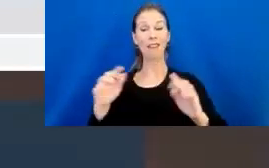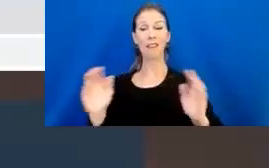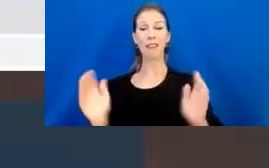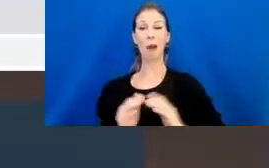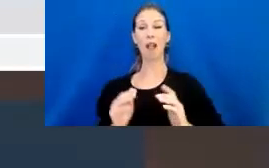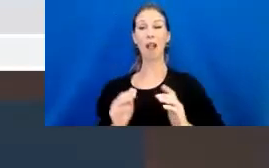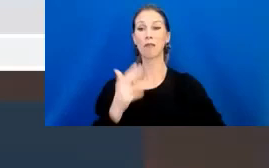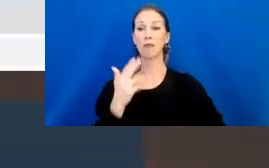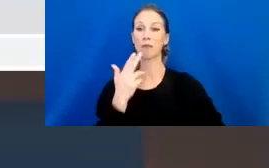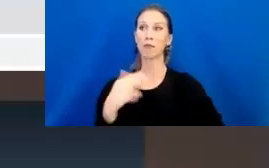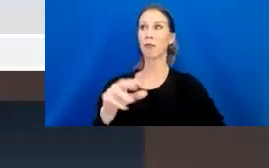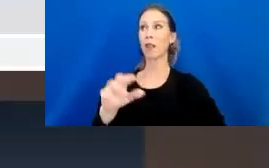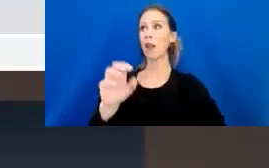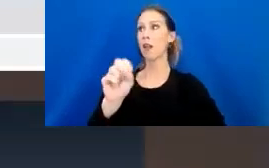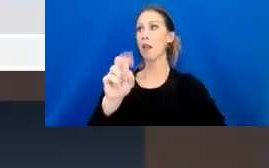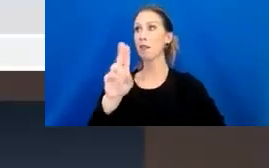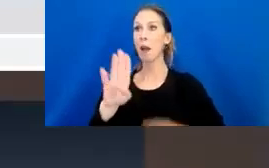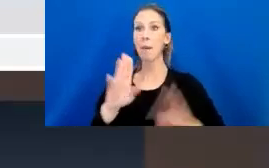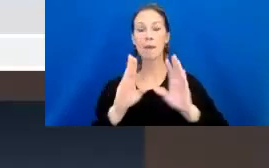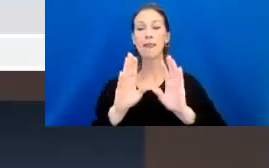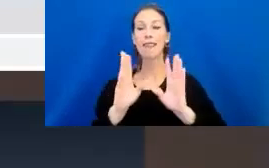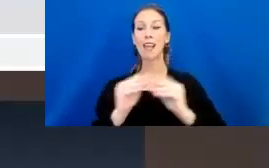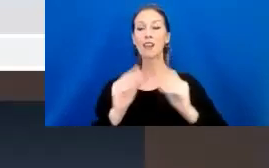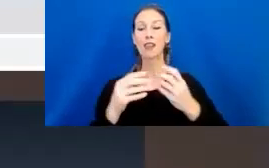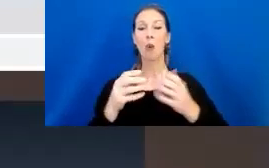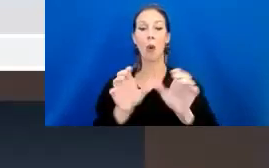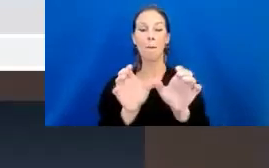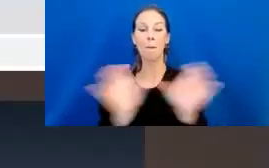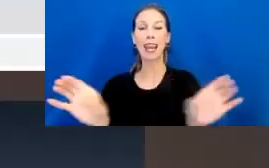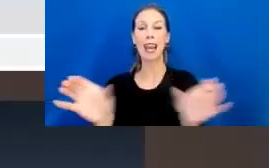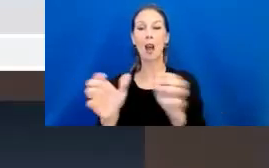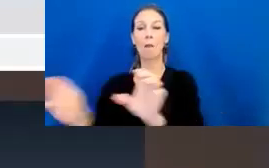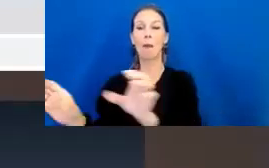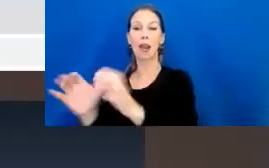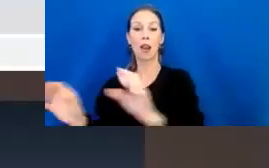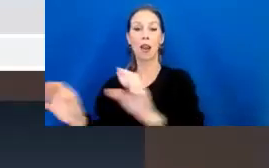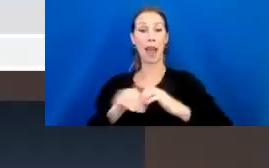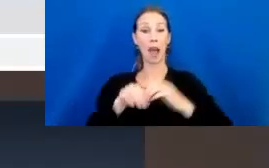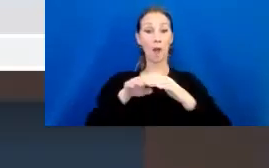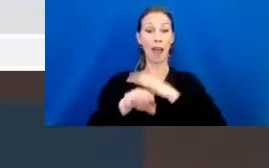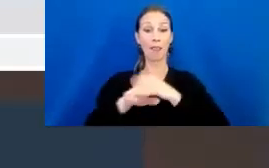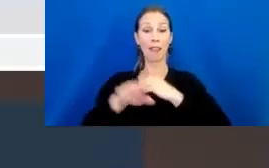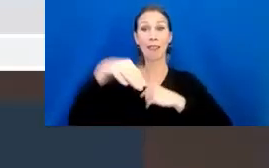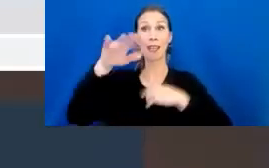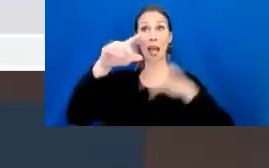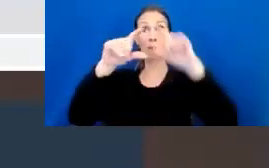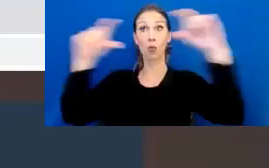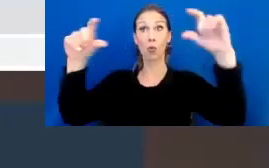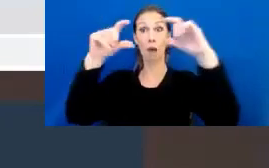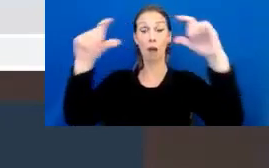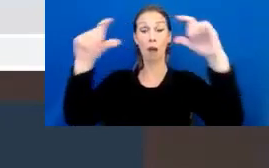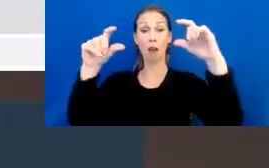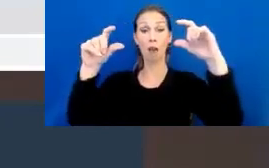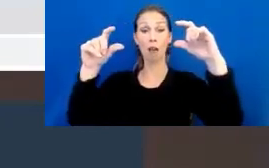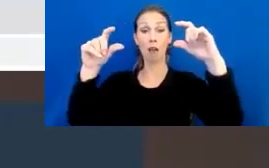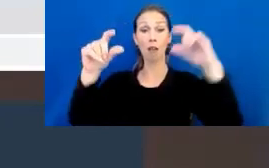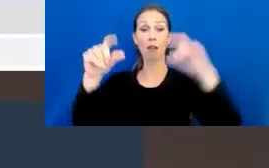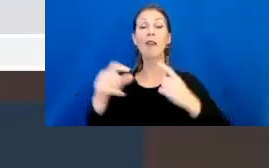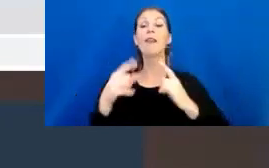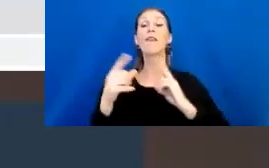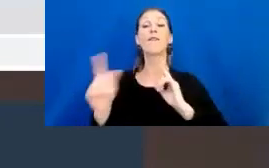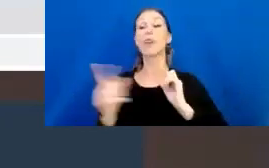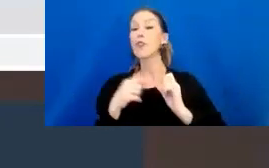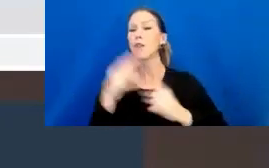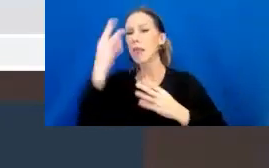or breakouts, the way to access those would be in the top toolbar. This is going to apply to any session